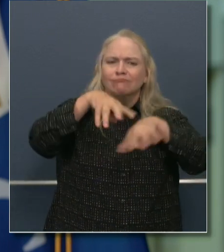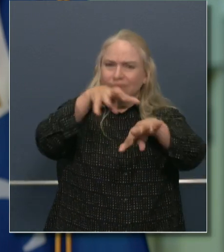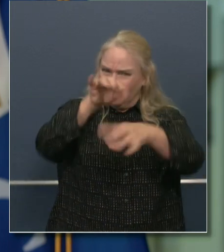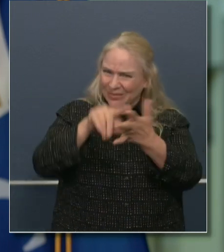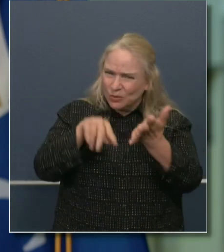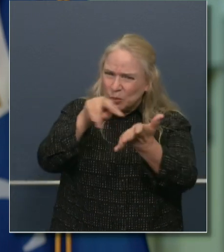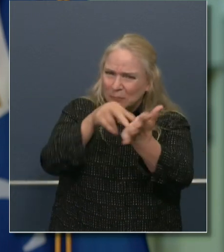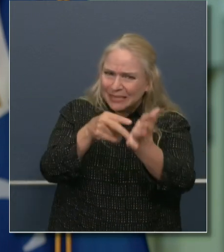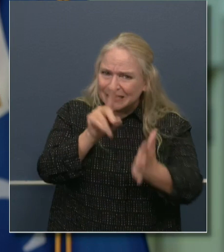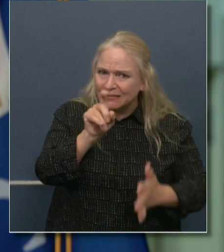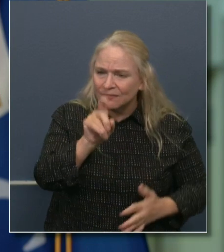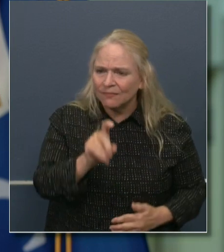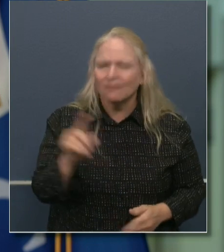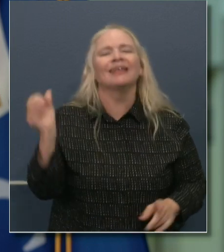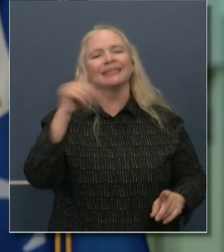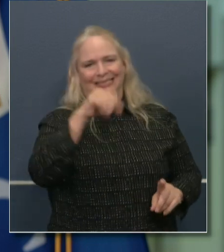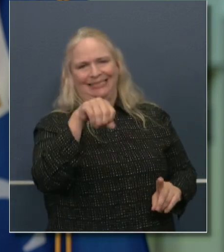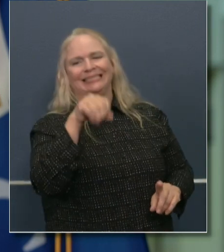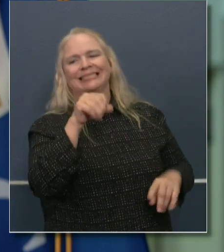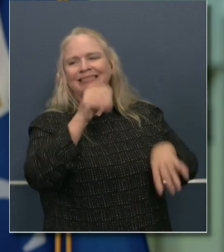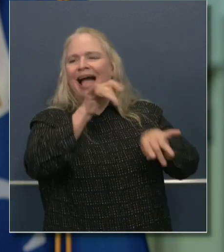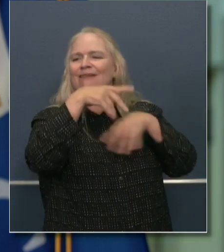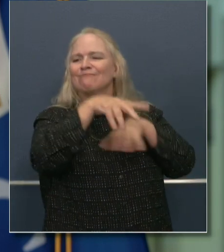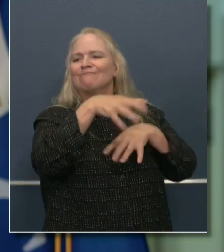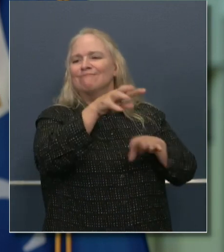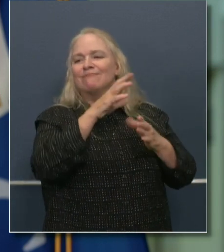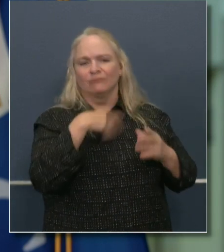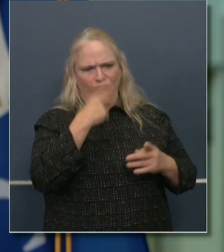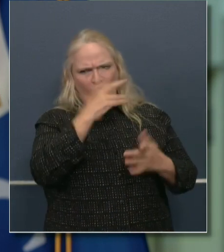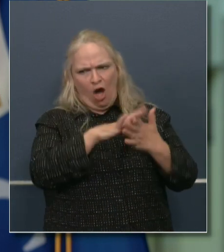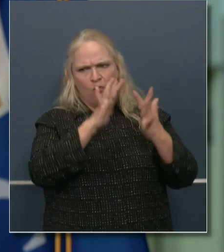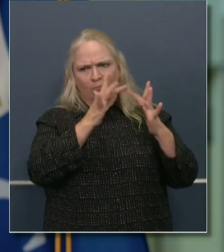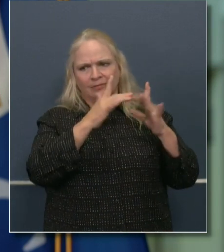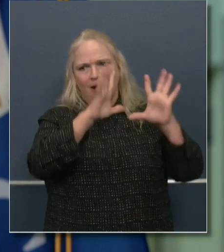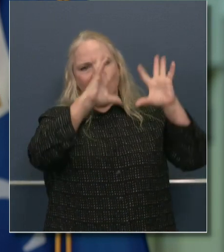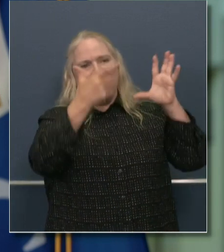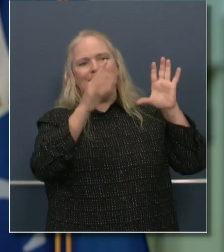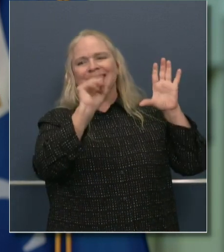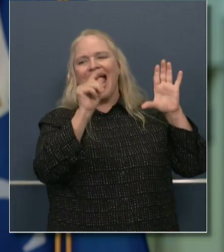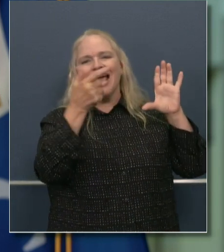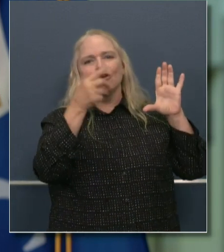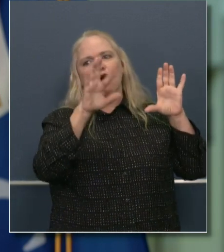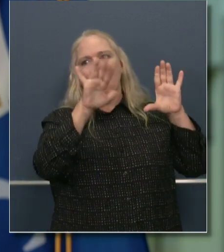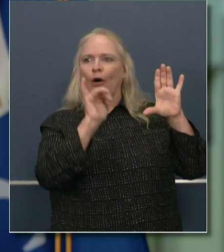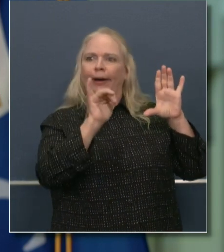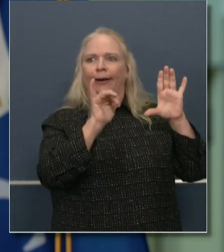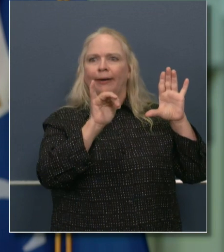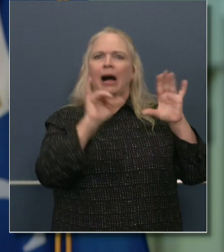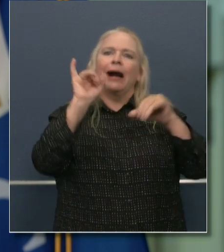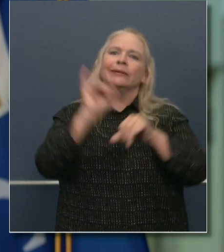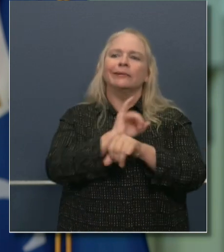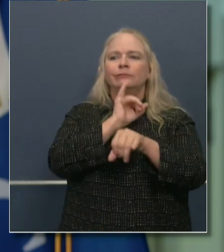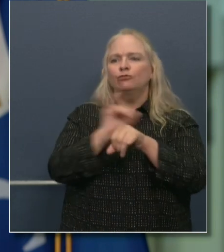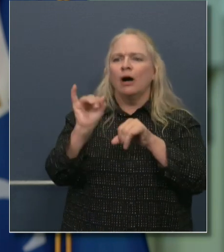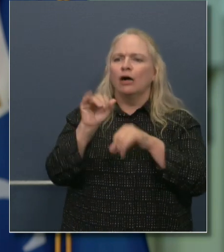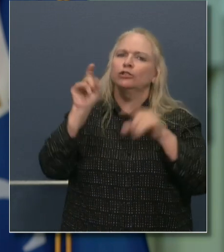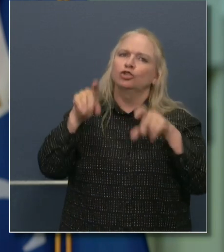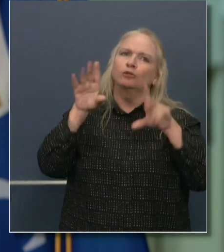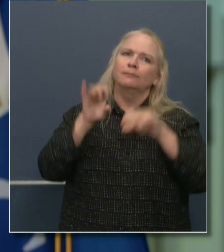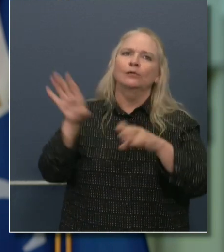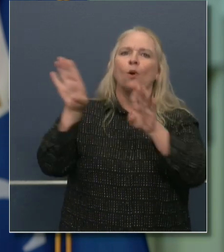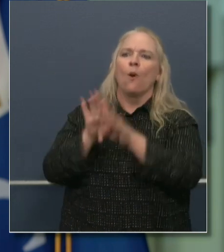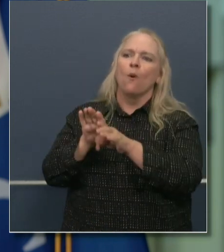Right. So on the website, it has a category for industries that should be shut down unless